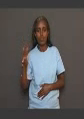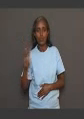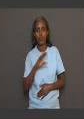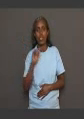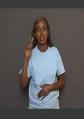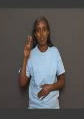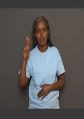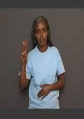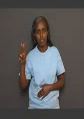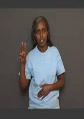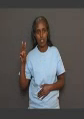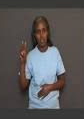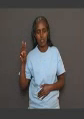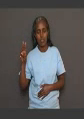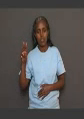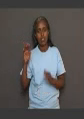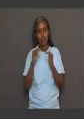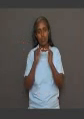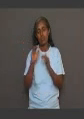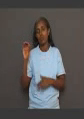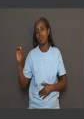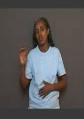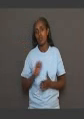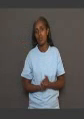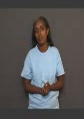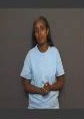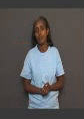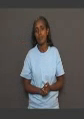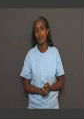and V is 0.